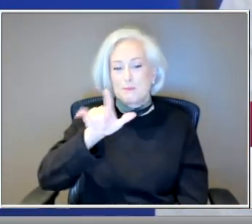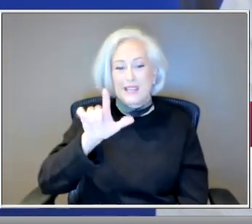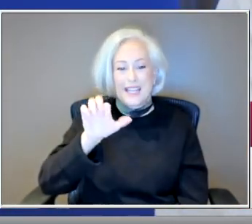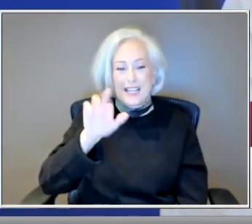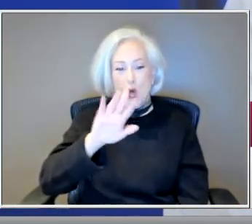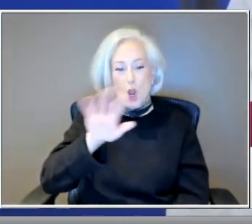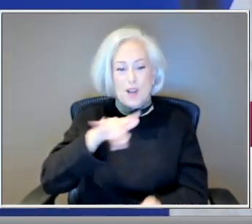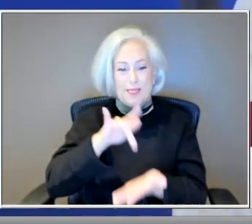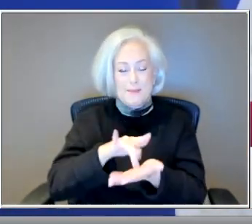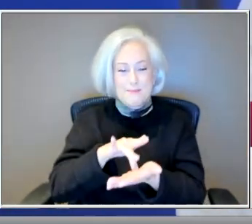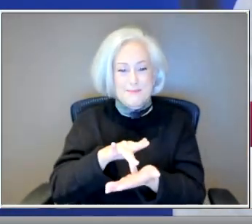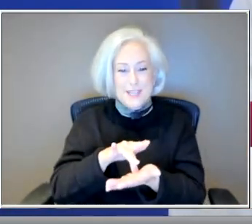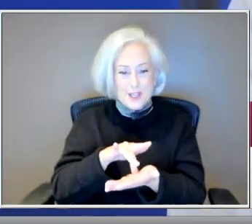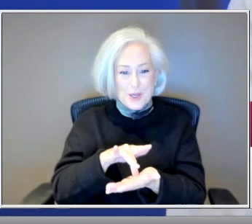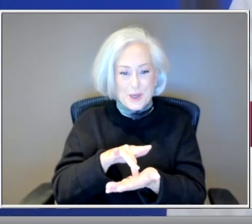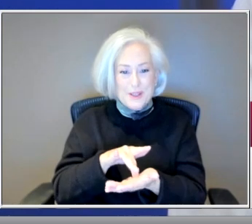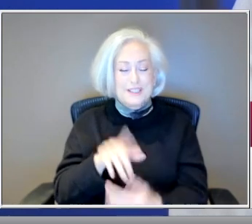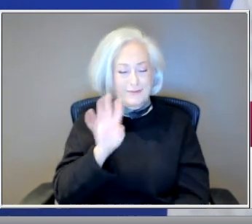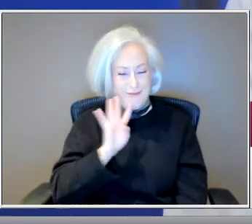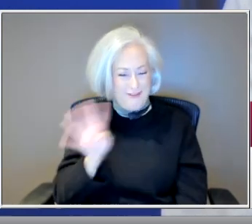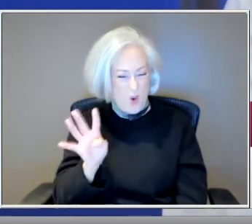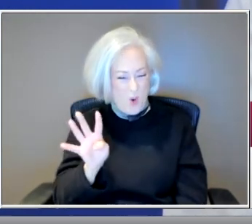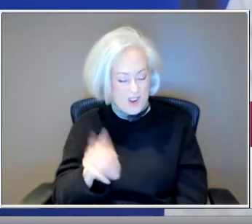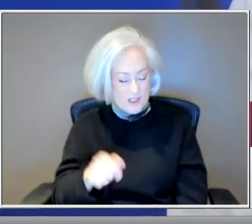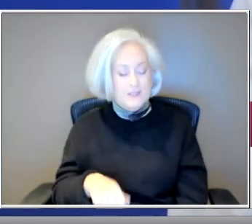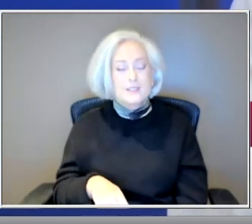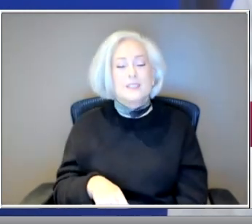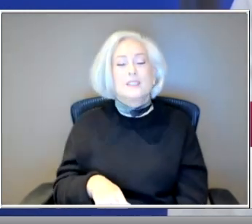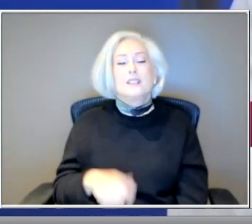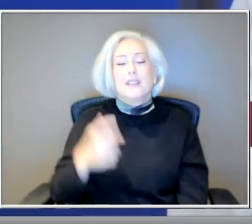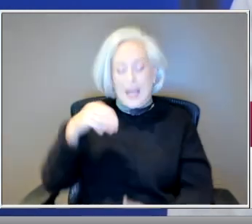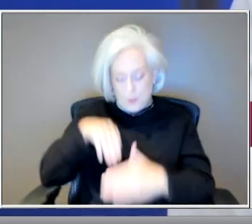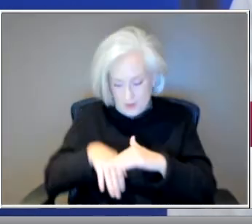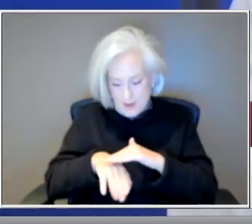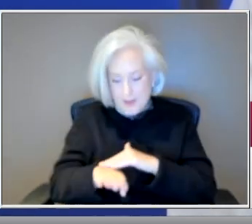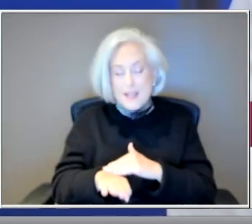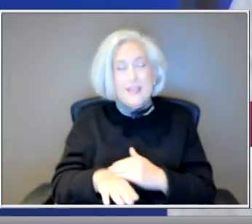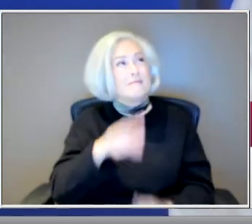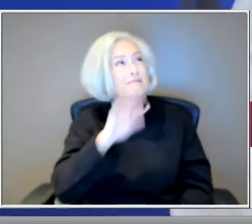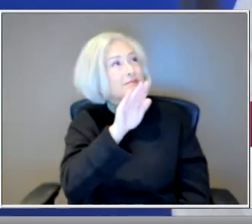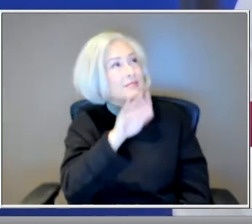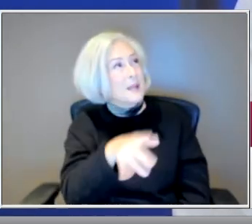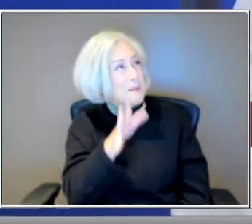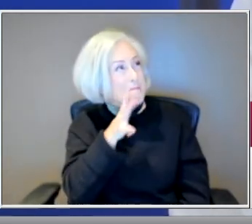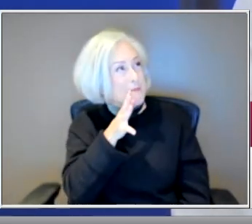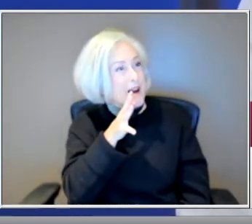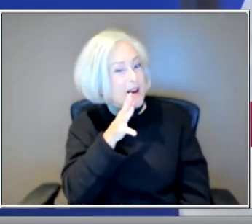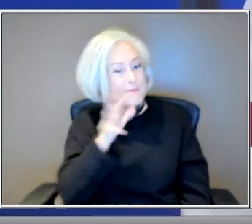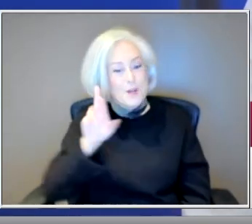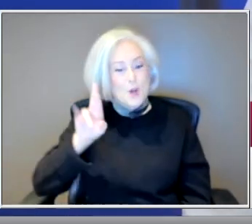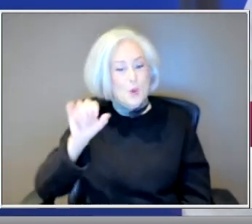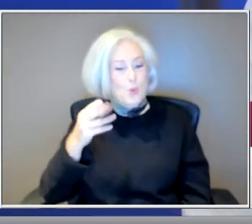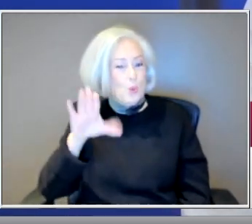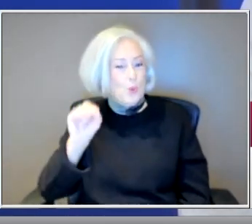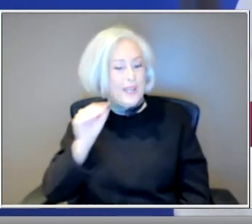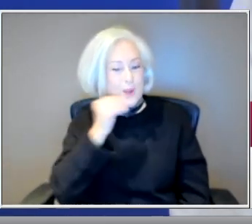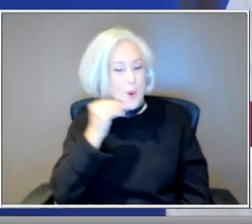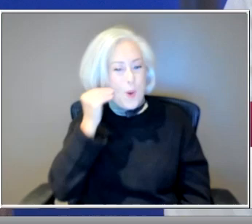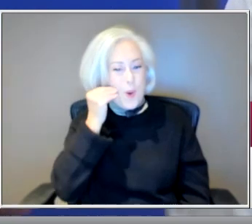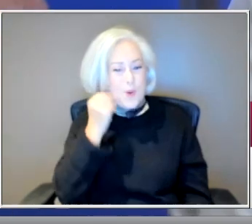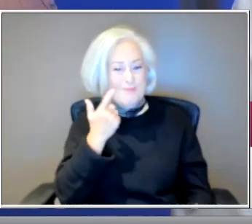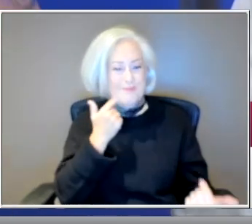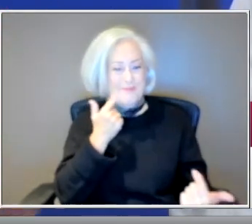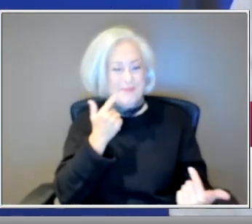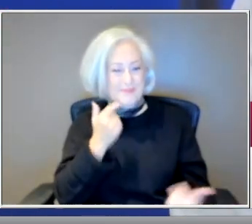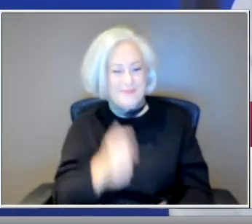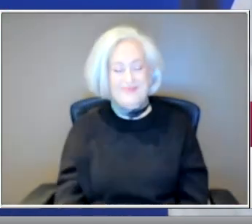little 4-year-old. I would walk in and she goes, "Mom, Rigo's home." She called me by my first name. So